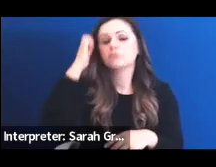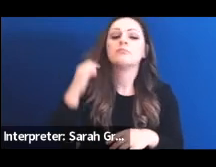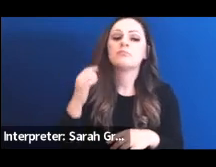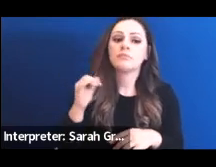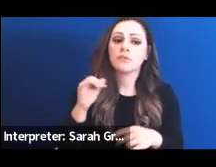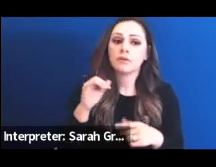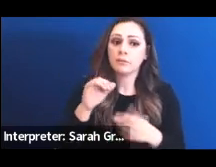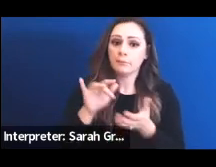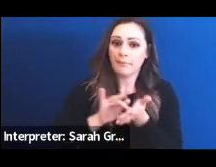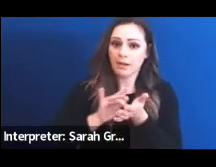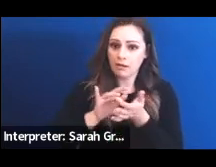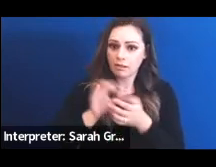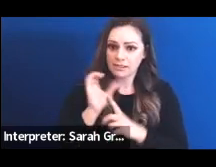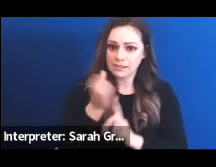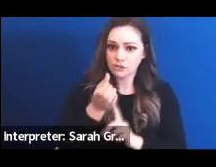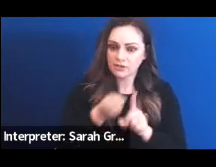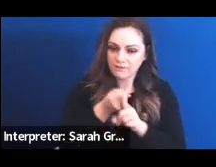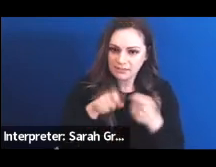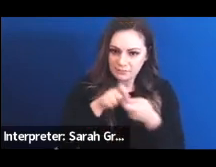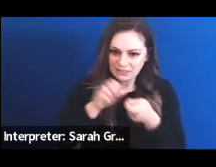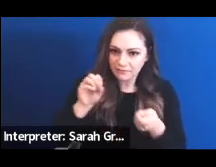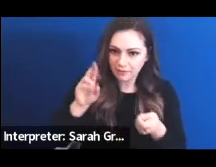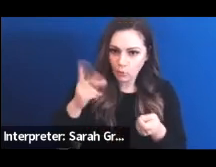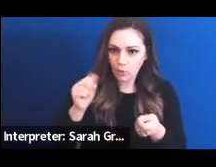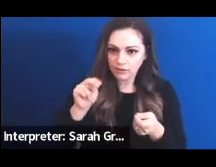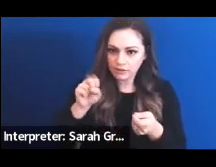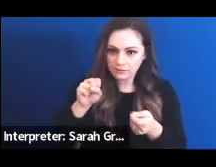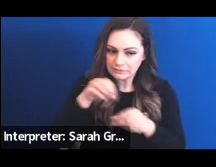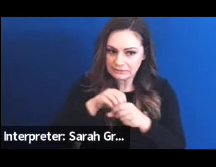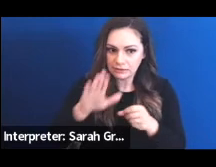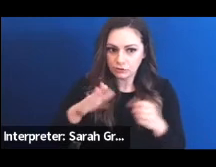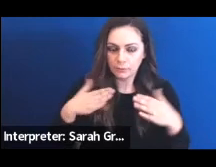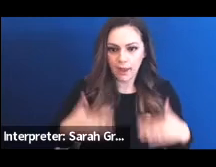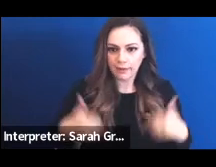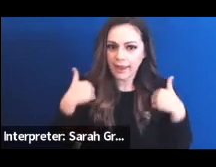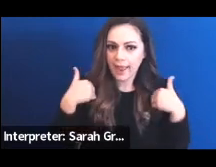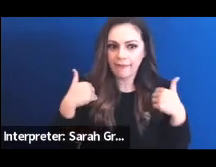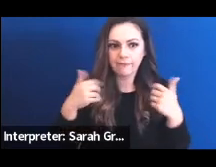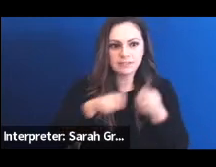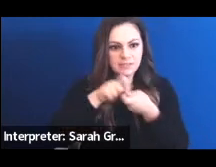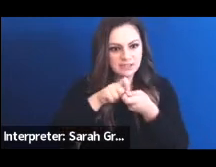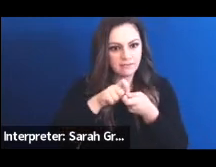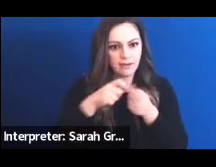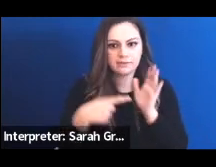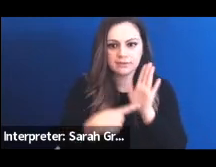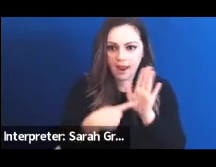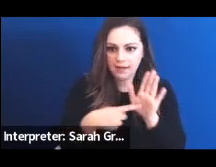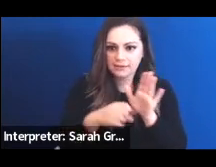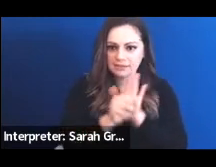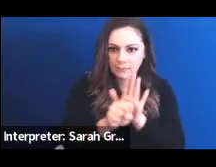body, have identifiable causes, they have identifiable signs and symptoms, and they're either treatable or curable, or they're